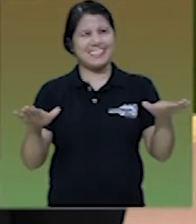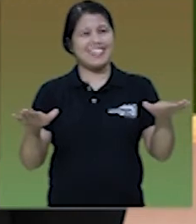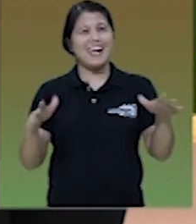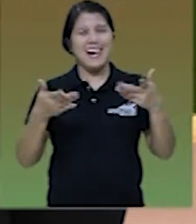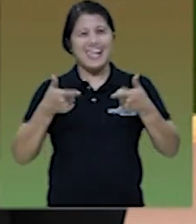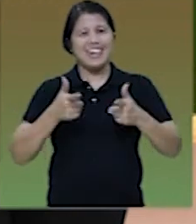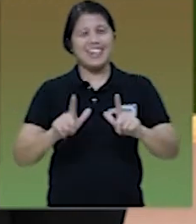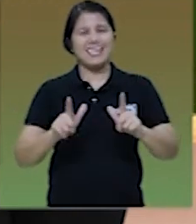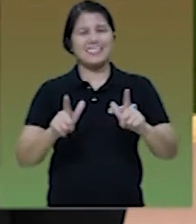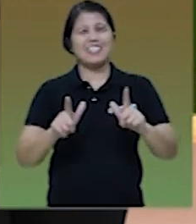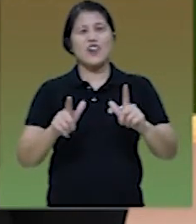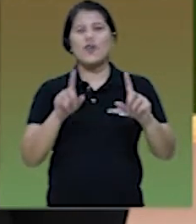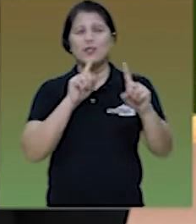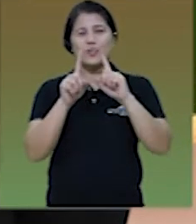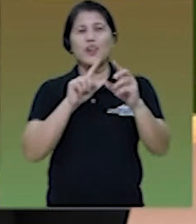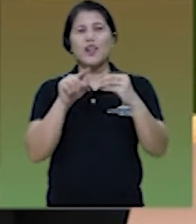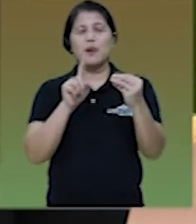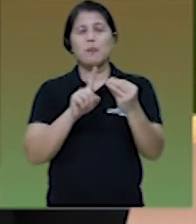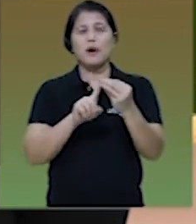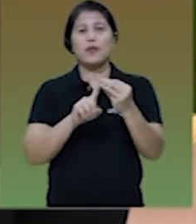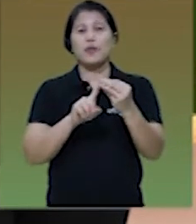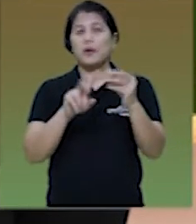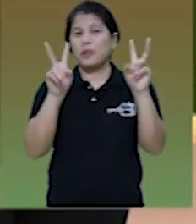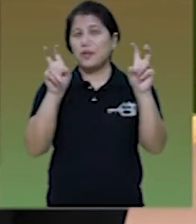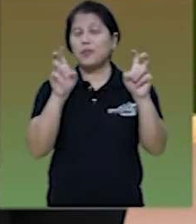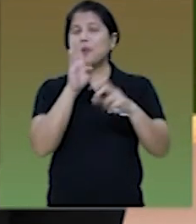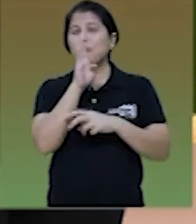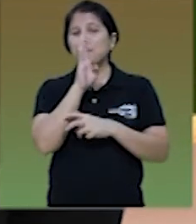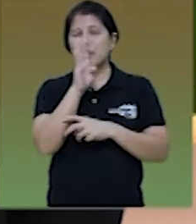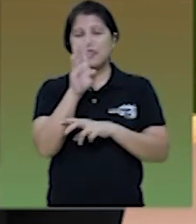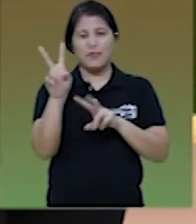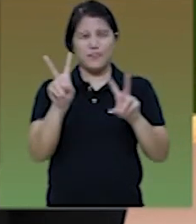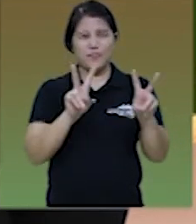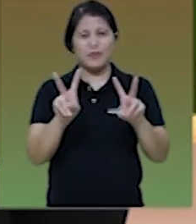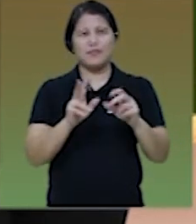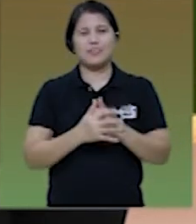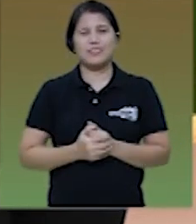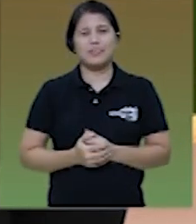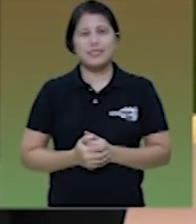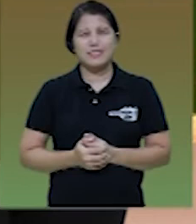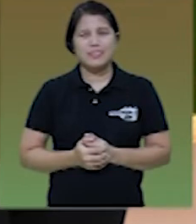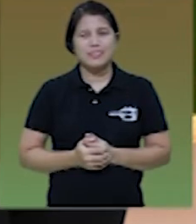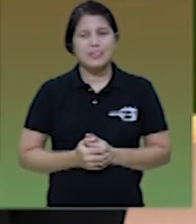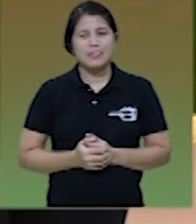Kids, let's talk more about be verbs by listening to this short story.